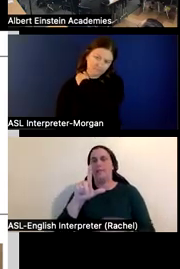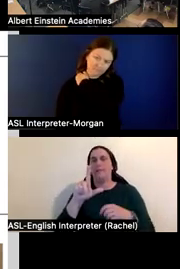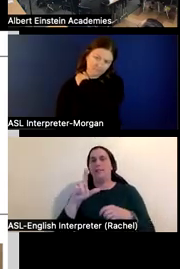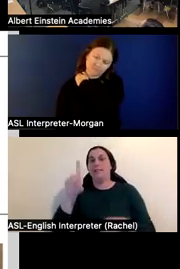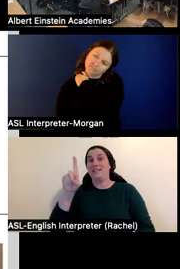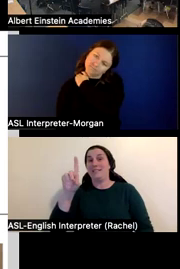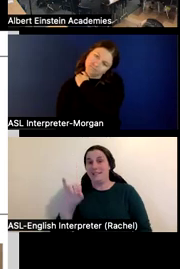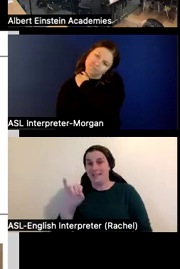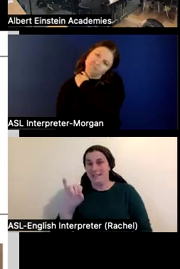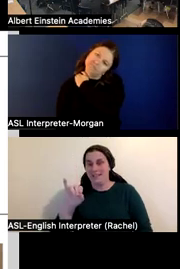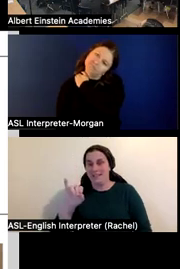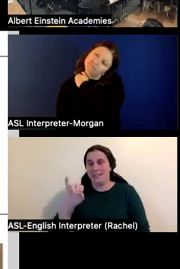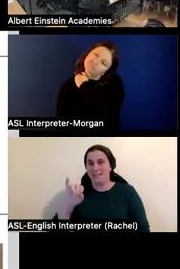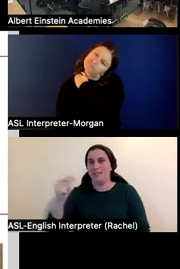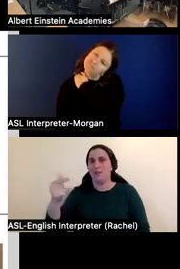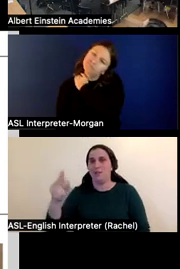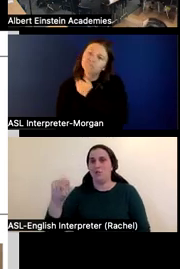die, Entschuldigung.